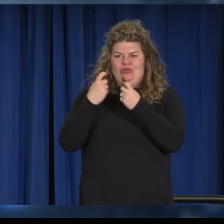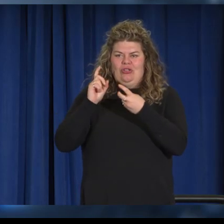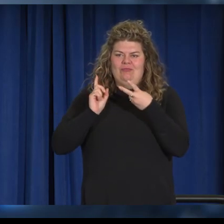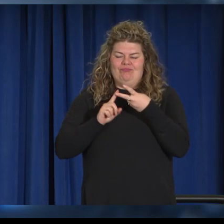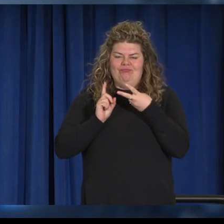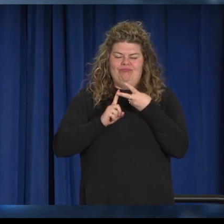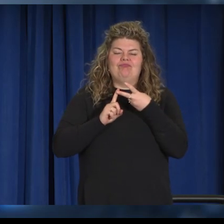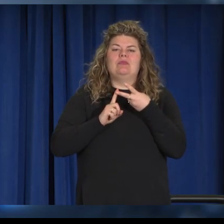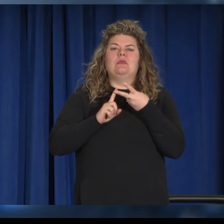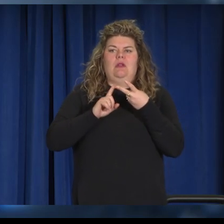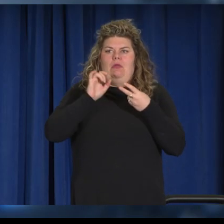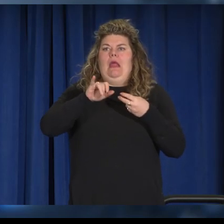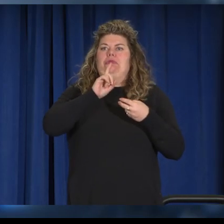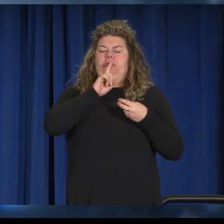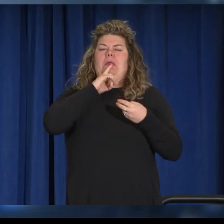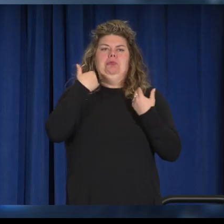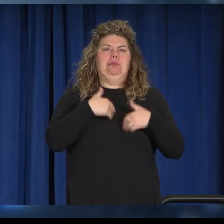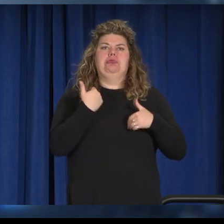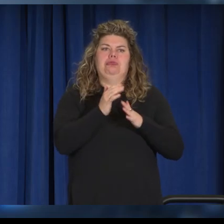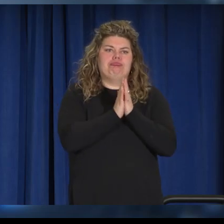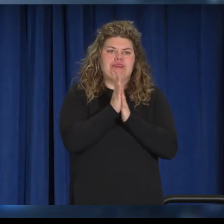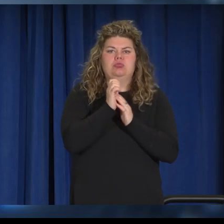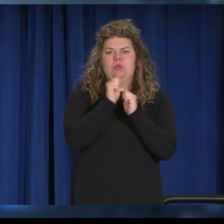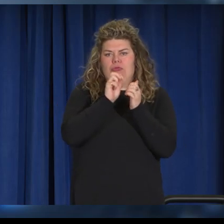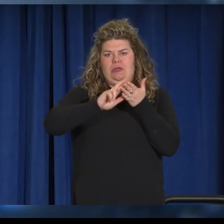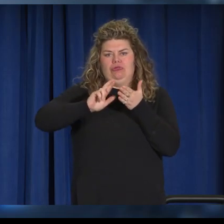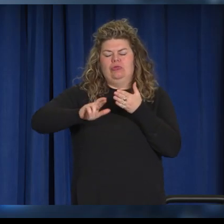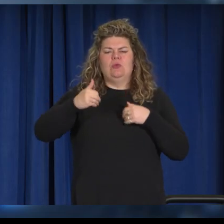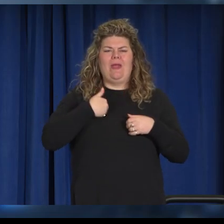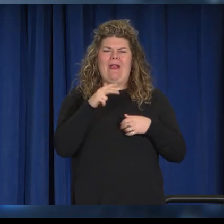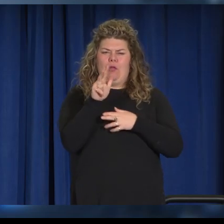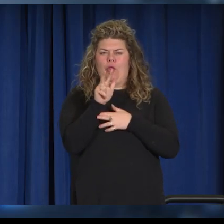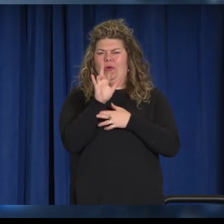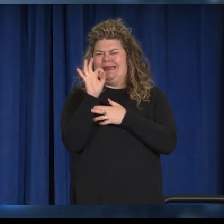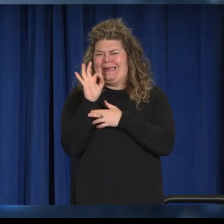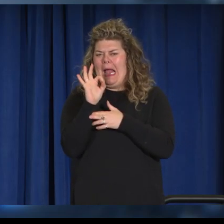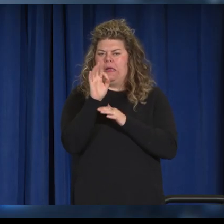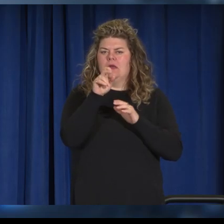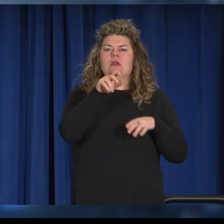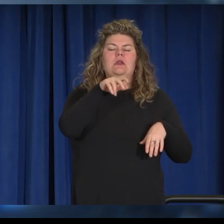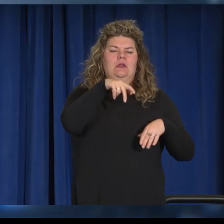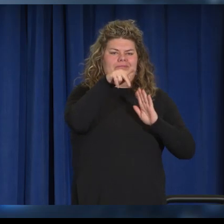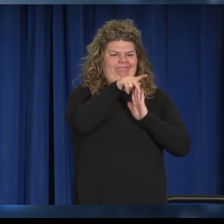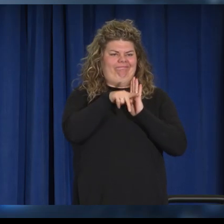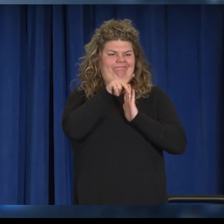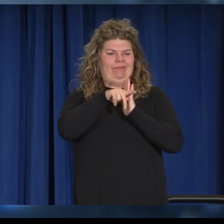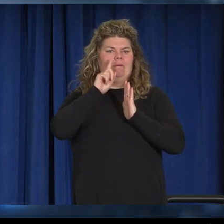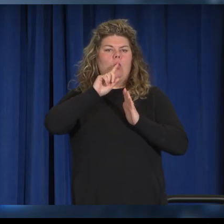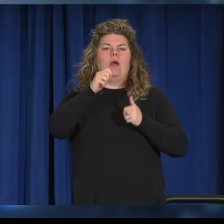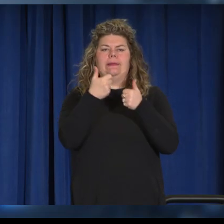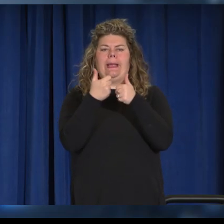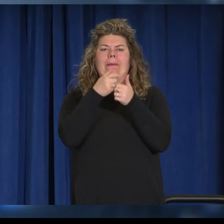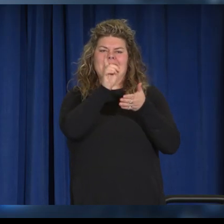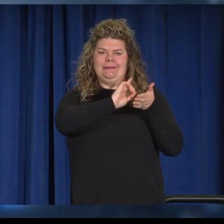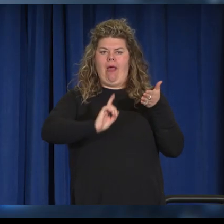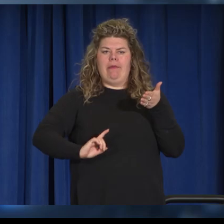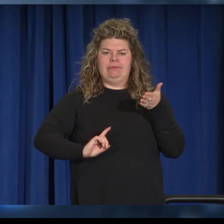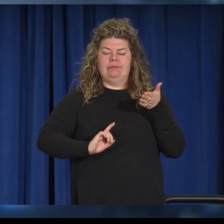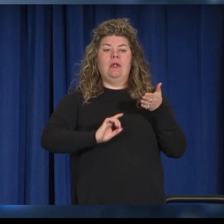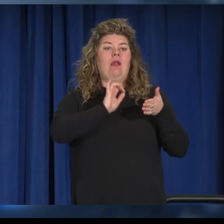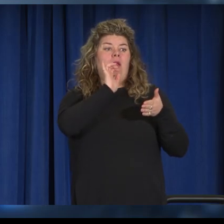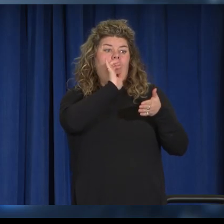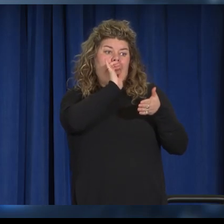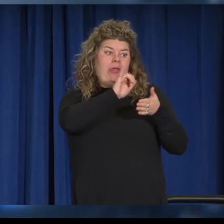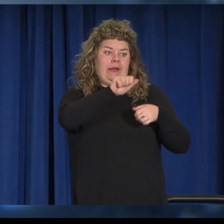my PhD research, we identified 39 principles of game design that create the conditions where